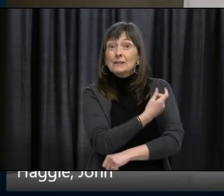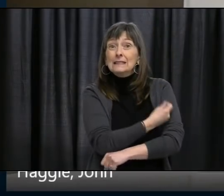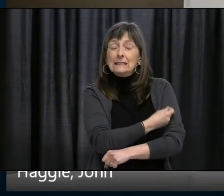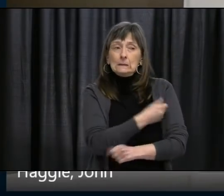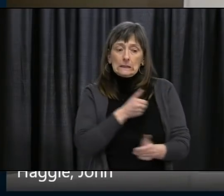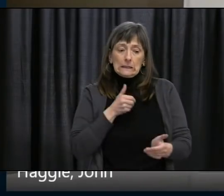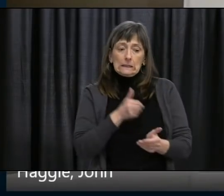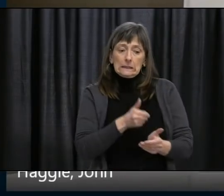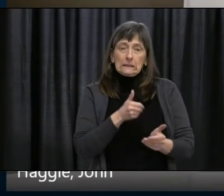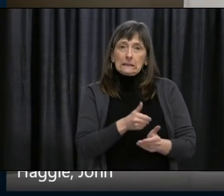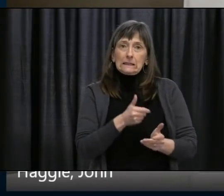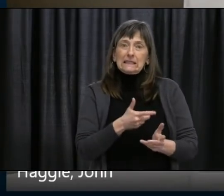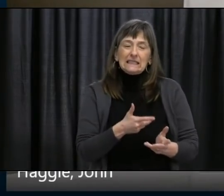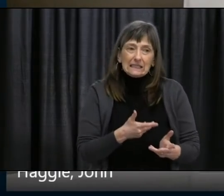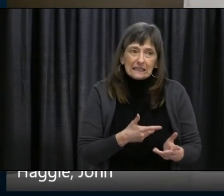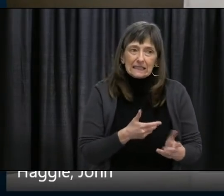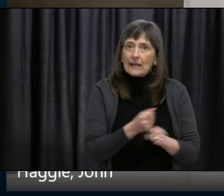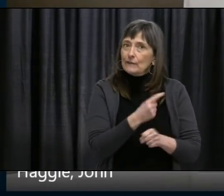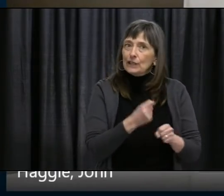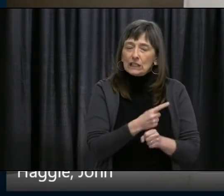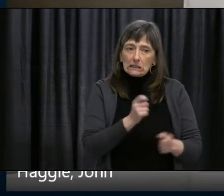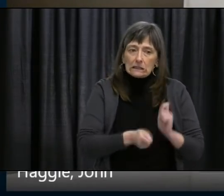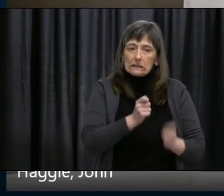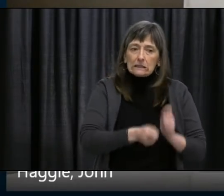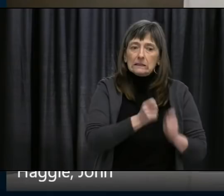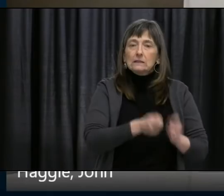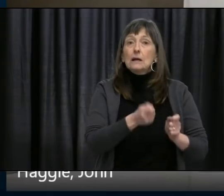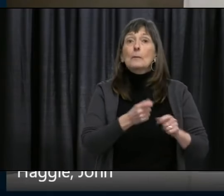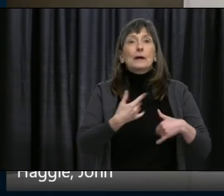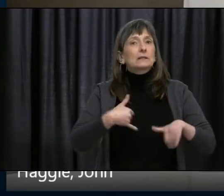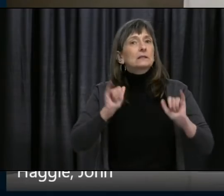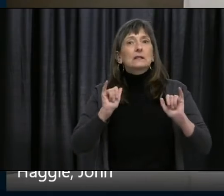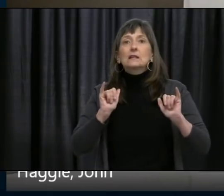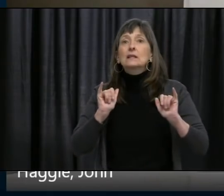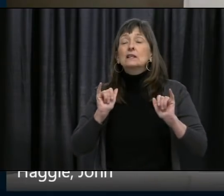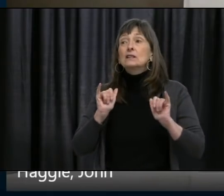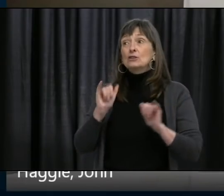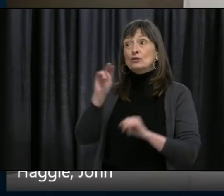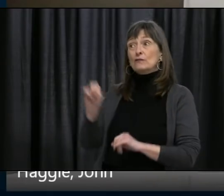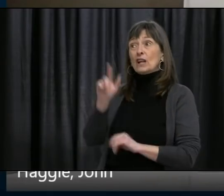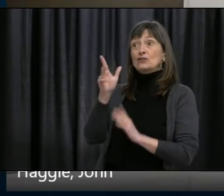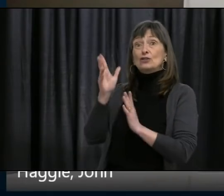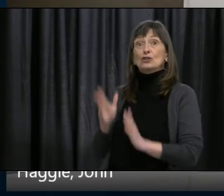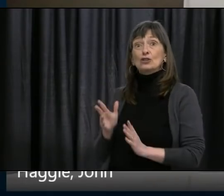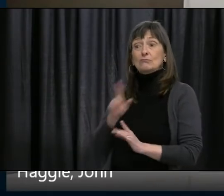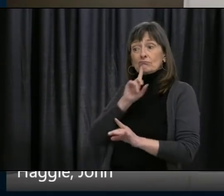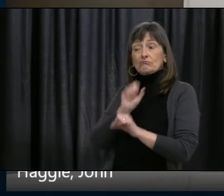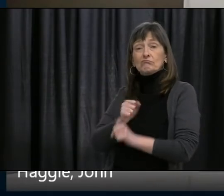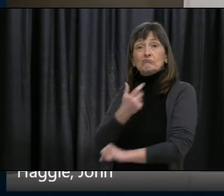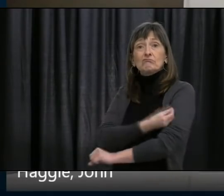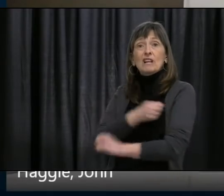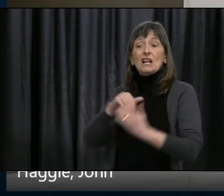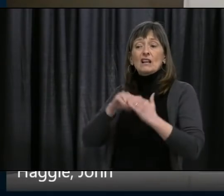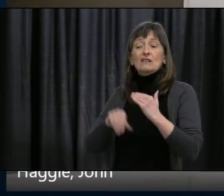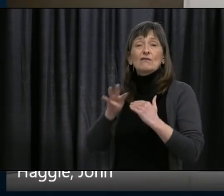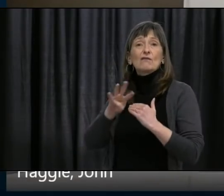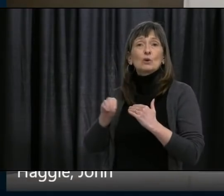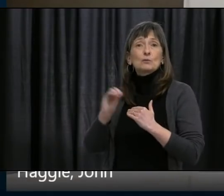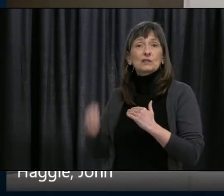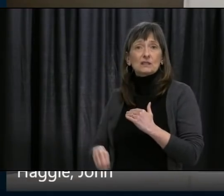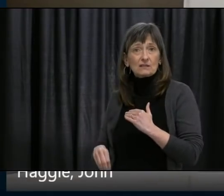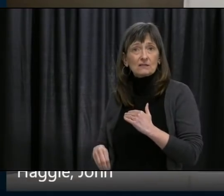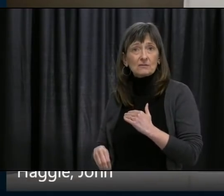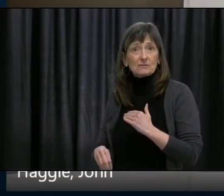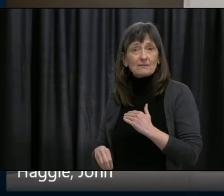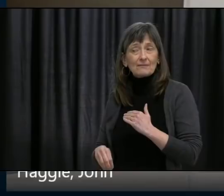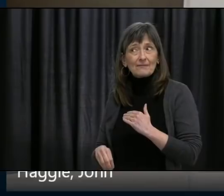less than 40% of Newfoundlanders and Labradorians actually take this vaccine outside the